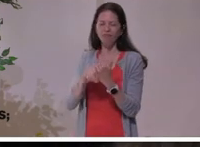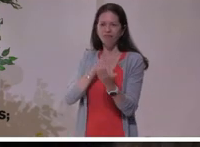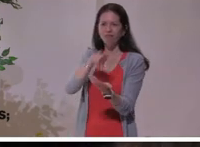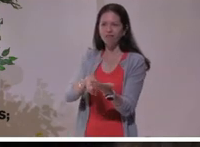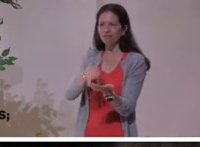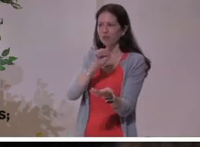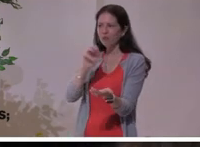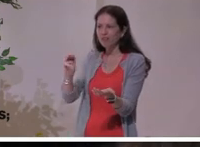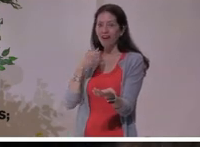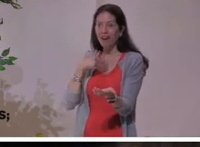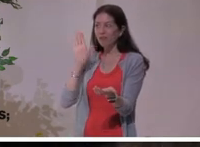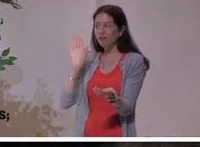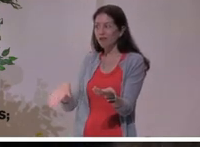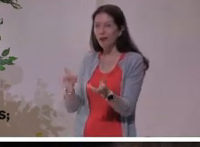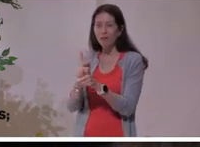tribe of people,